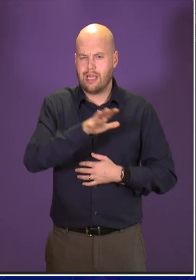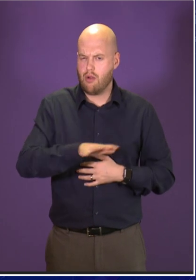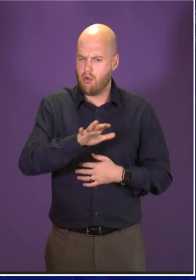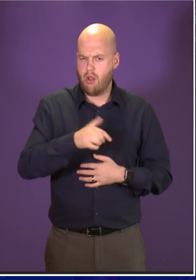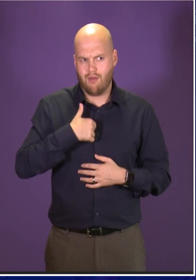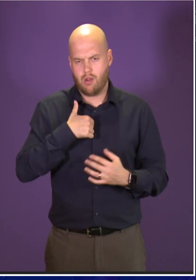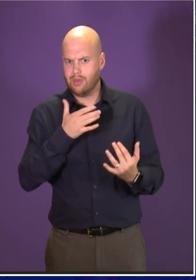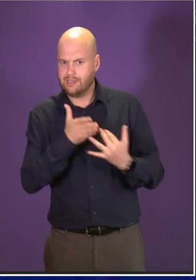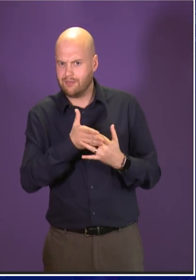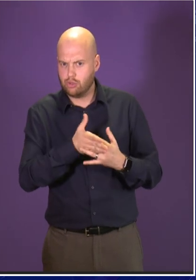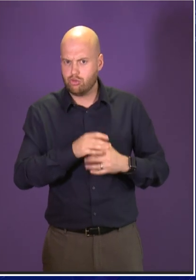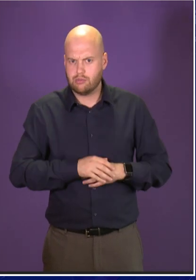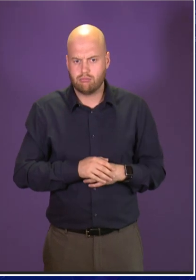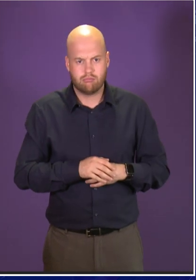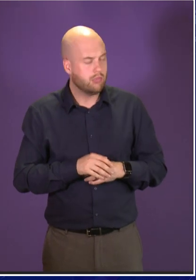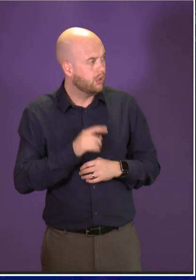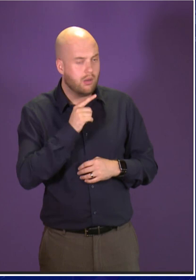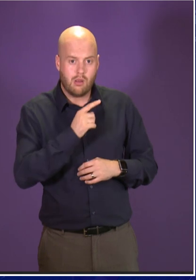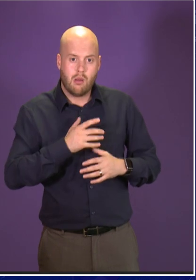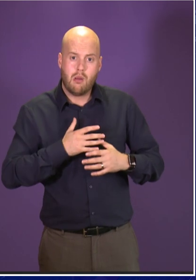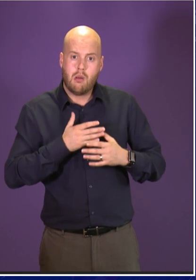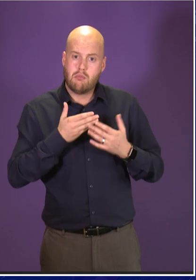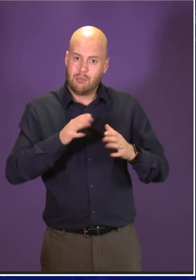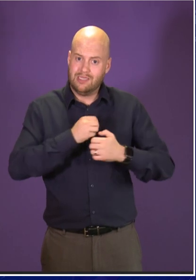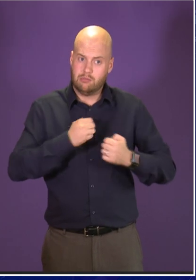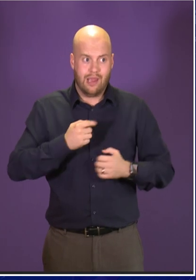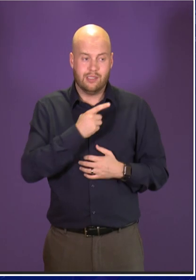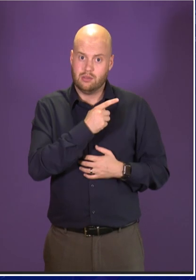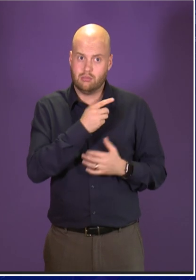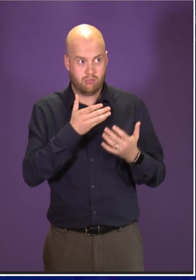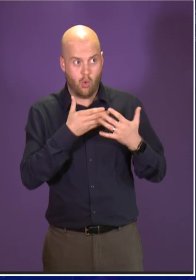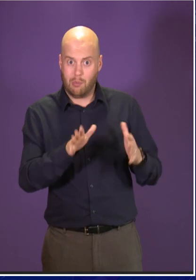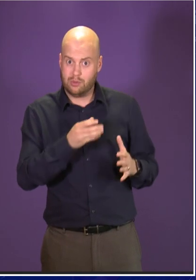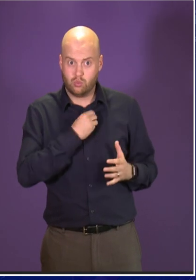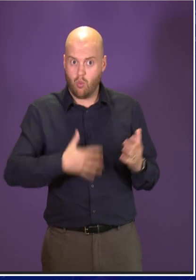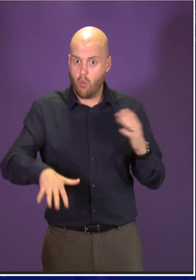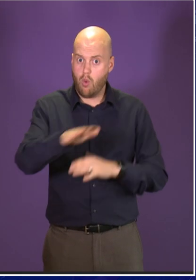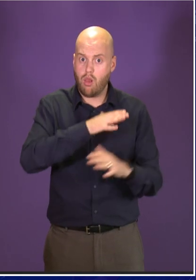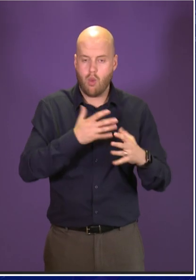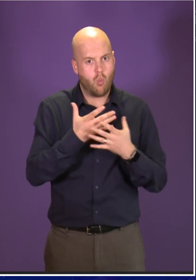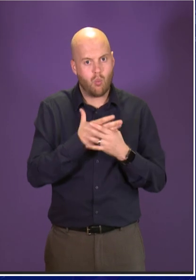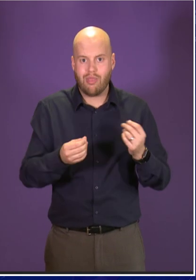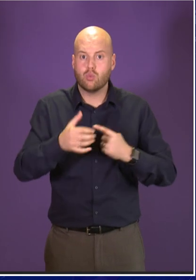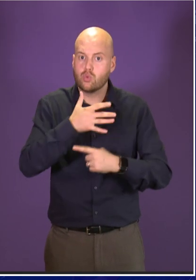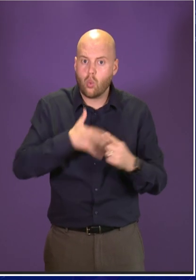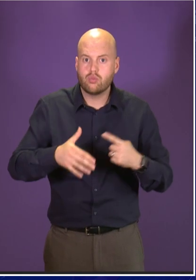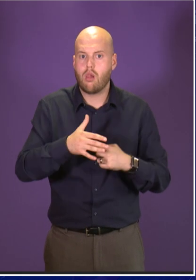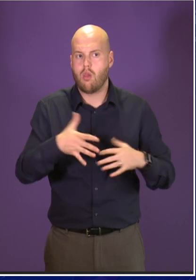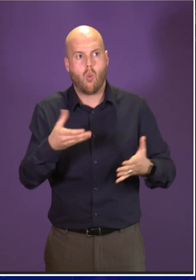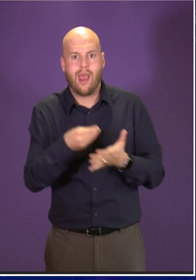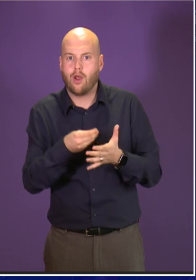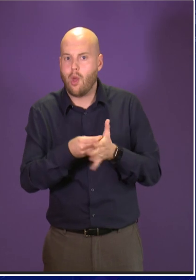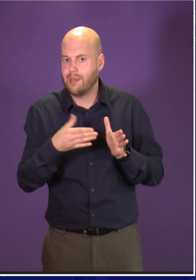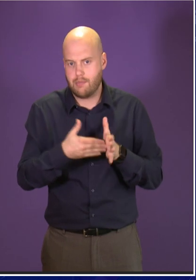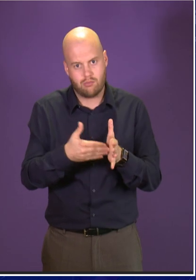intervention. Open to all, present in all parts, without social or economic barriers. As one of